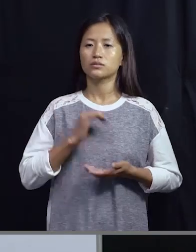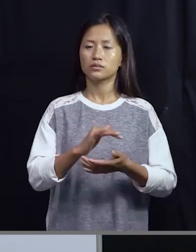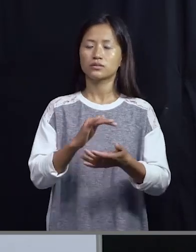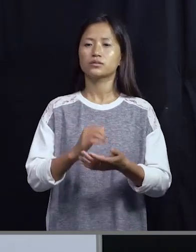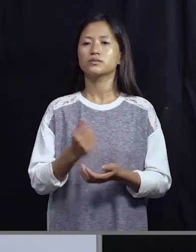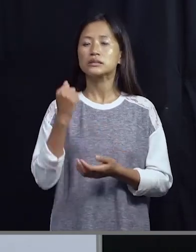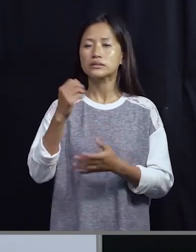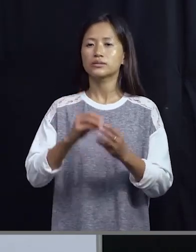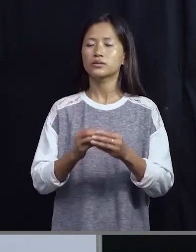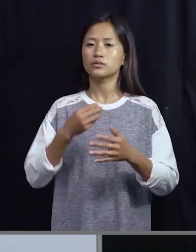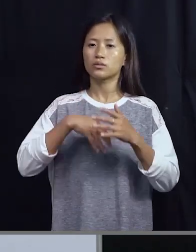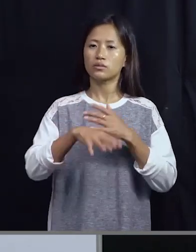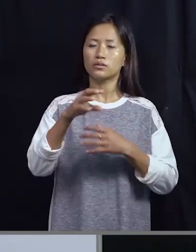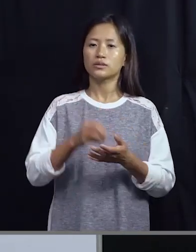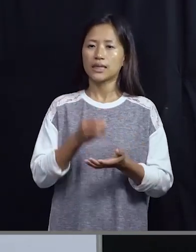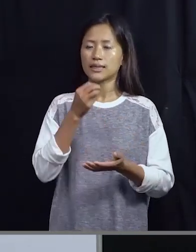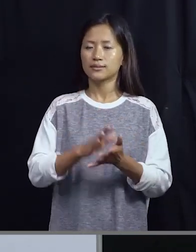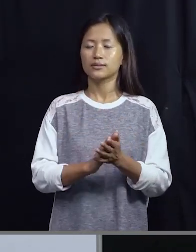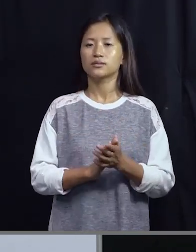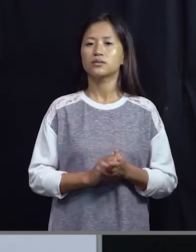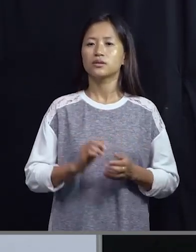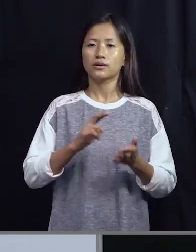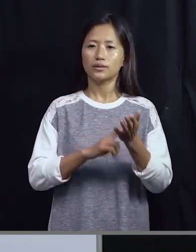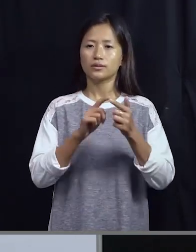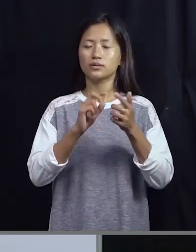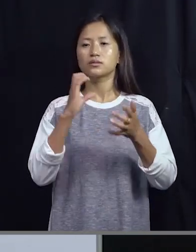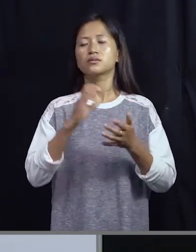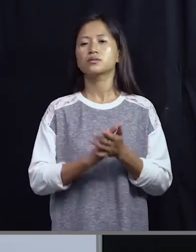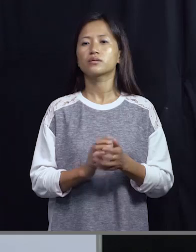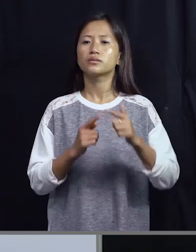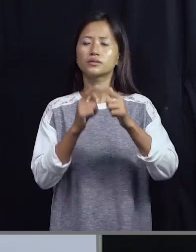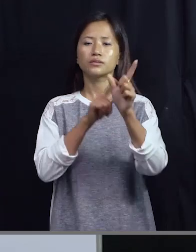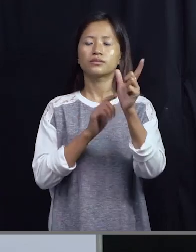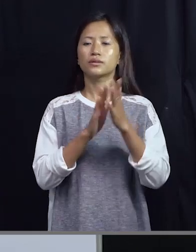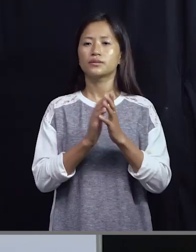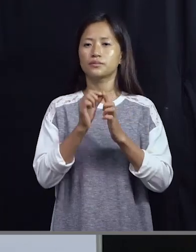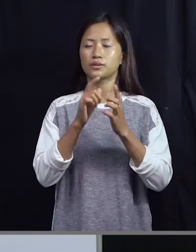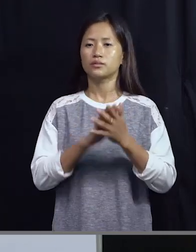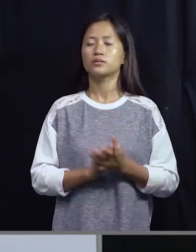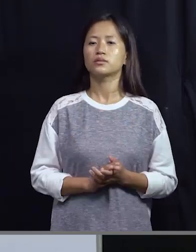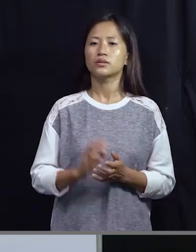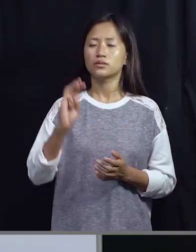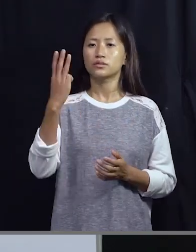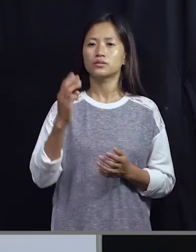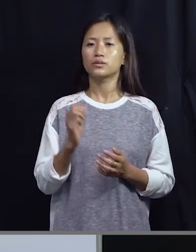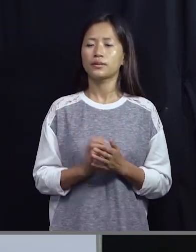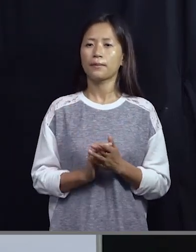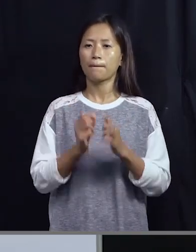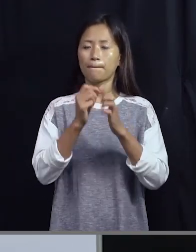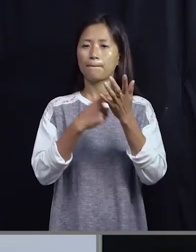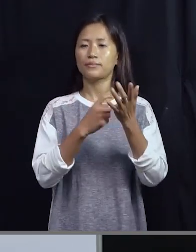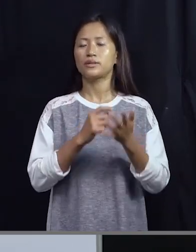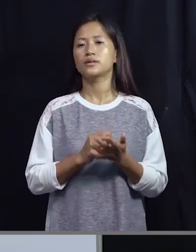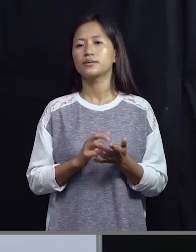DNA polymerase can go on adding the nucleotides. So this DNA, this 3' end is due